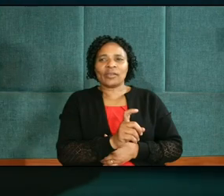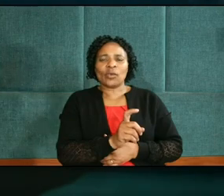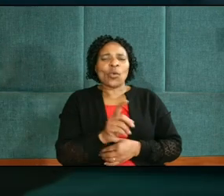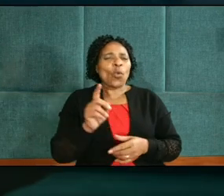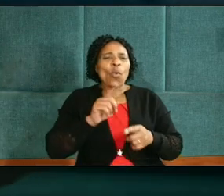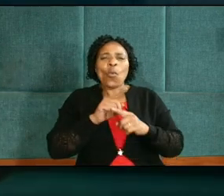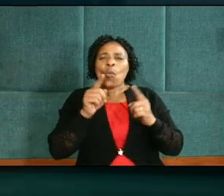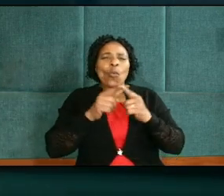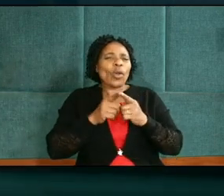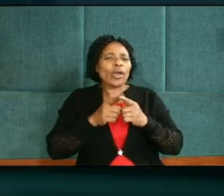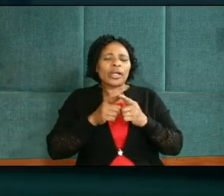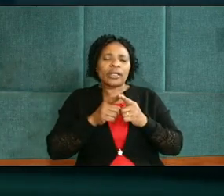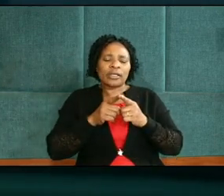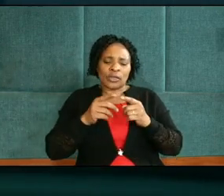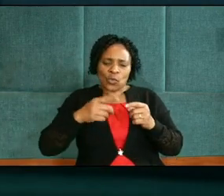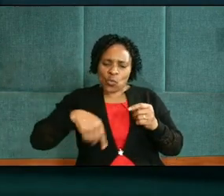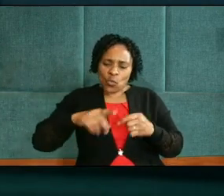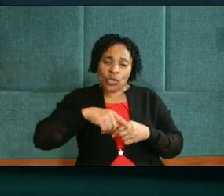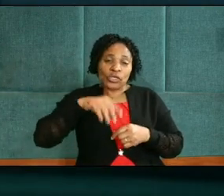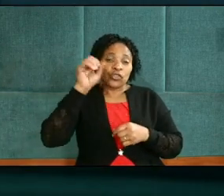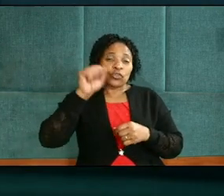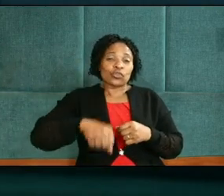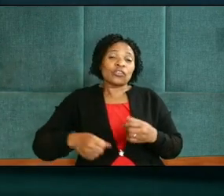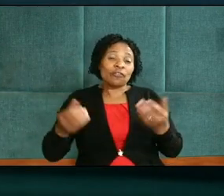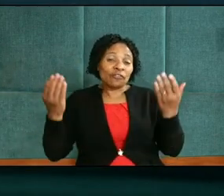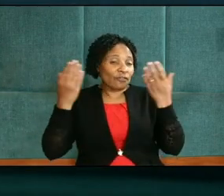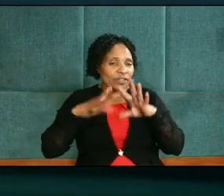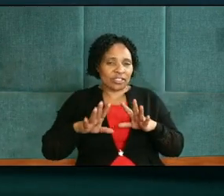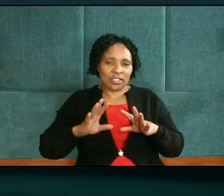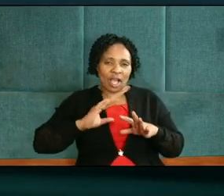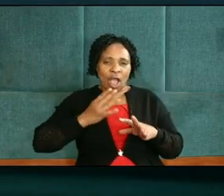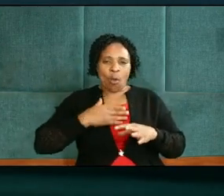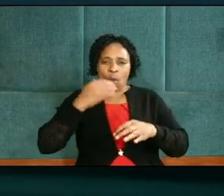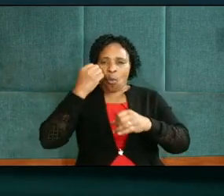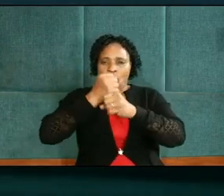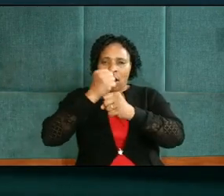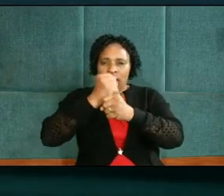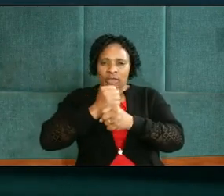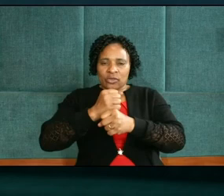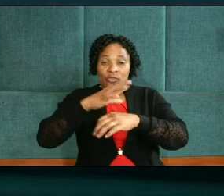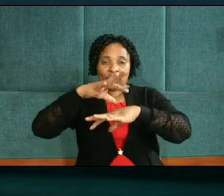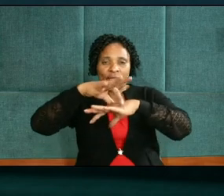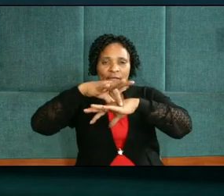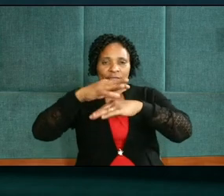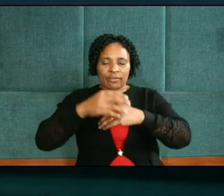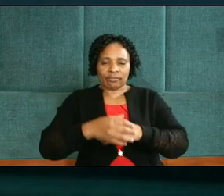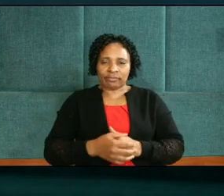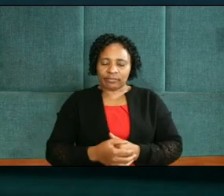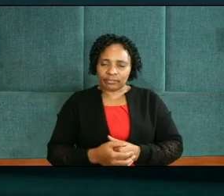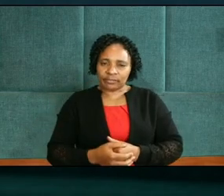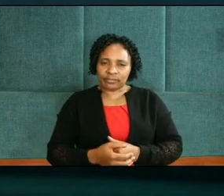when we should have completed all our labors on earth,